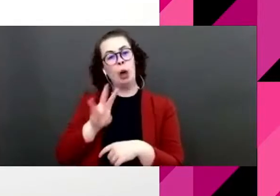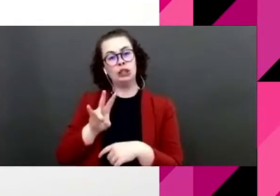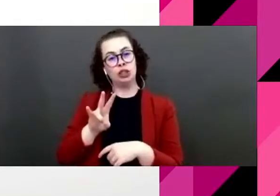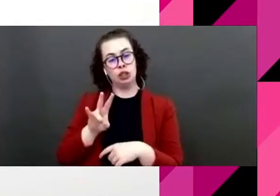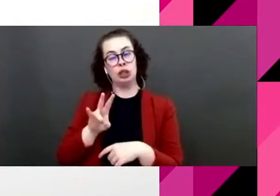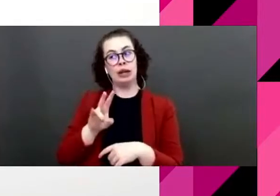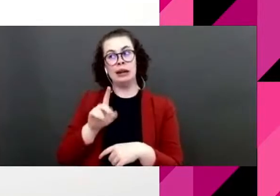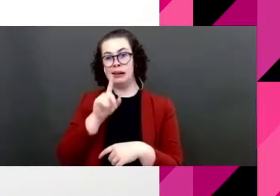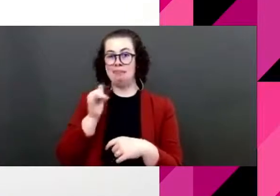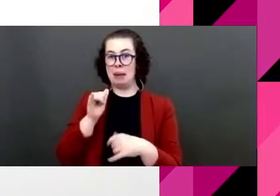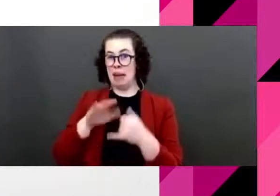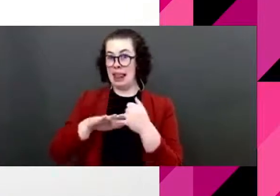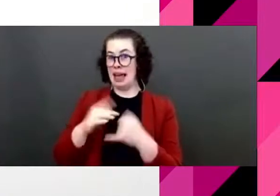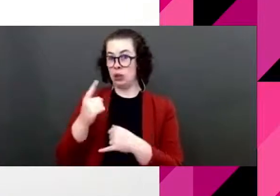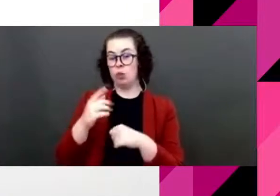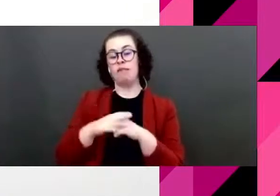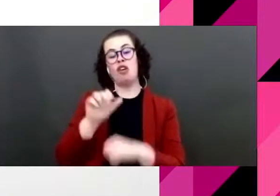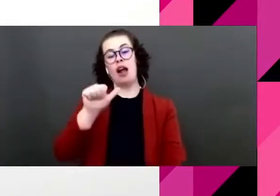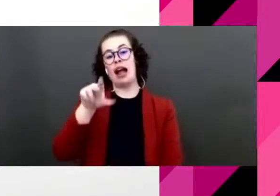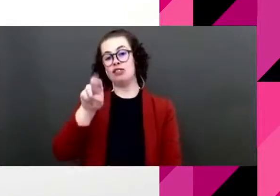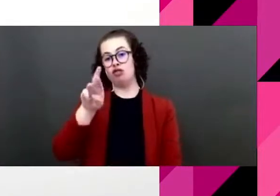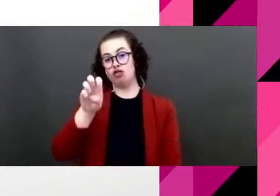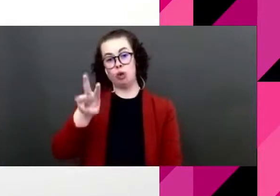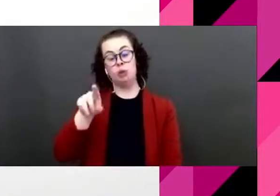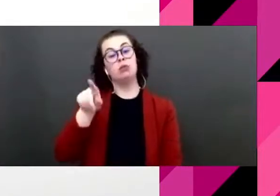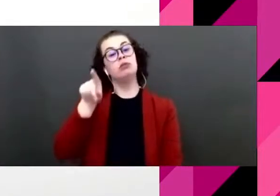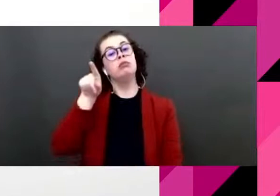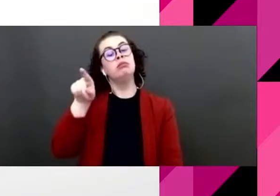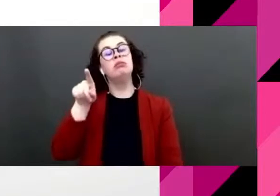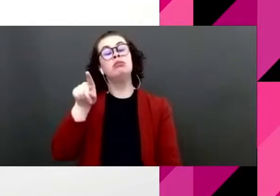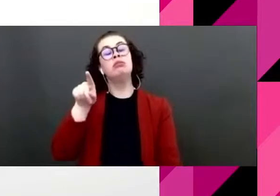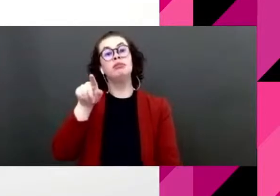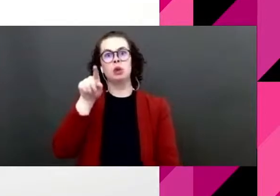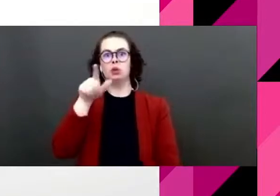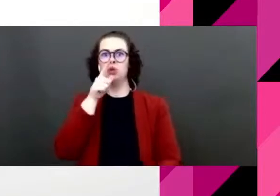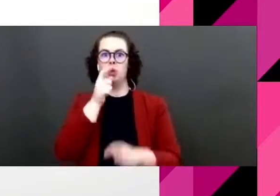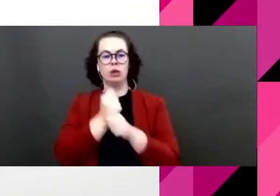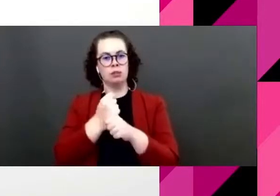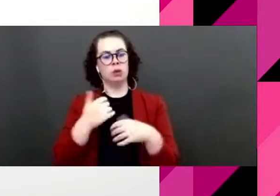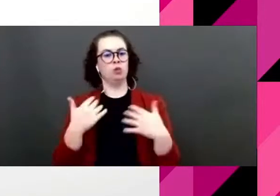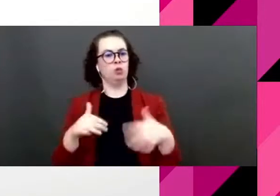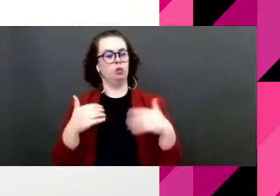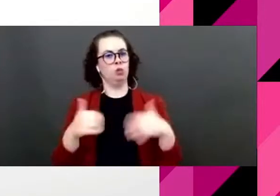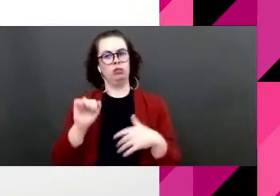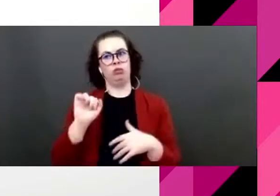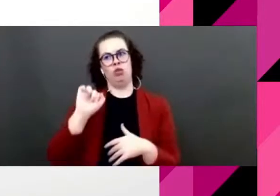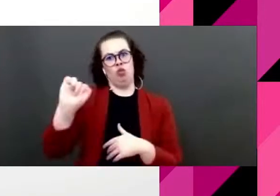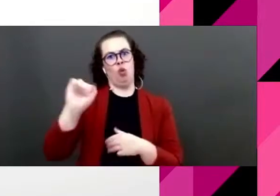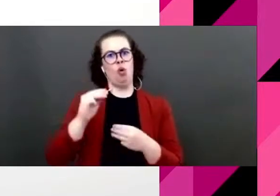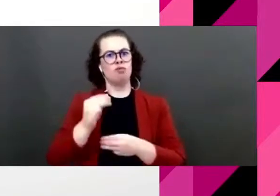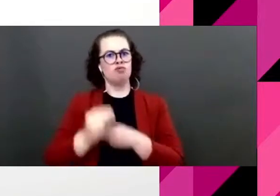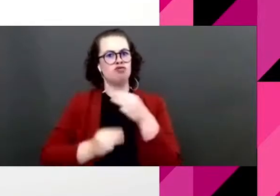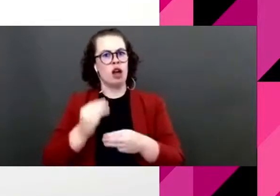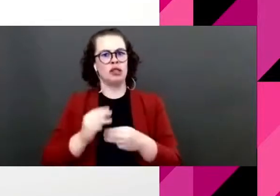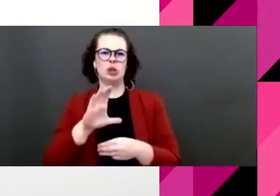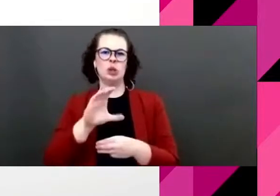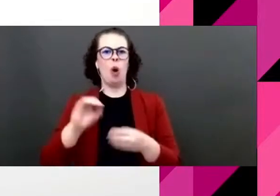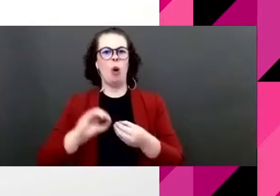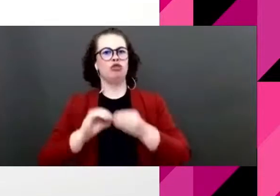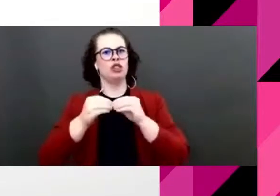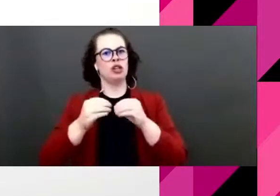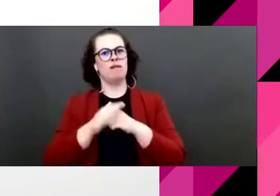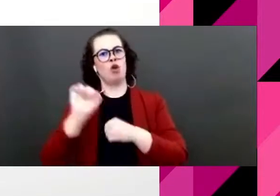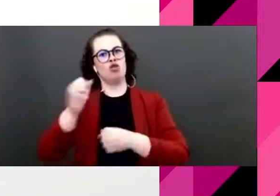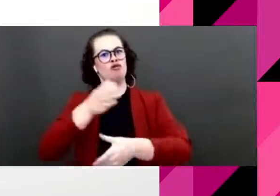time for Andrew. I mean, you mentioned the impressive co-production process you have in place now for your